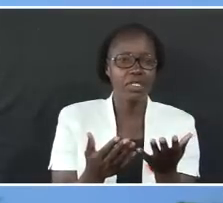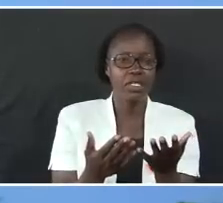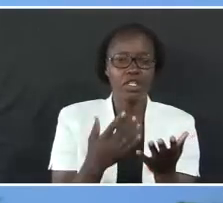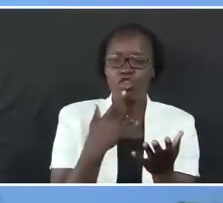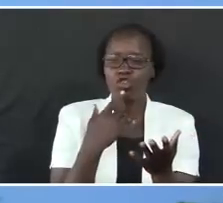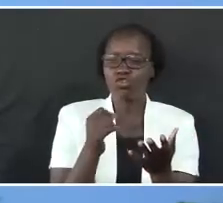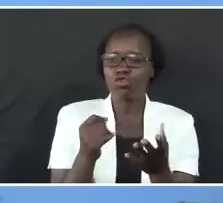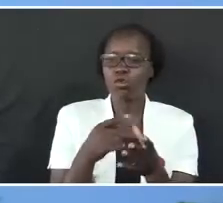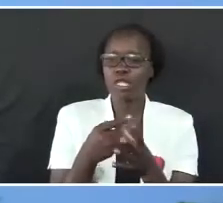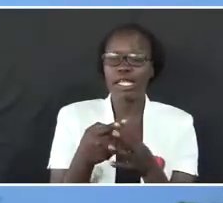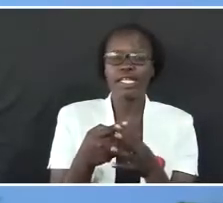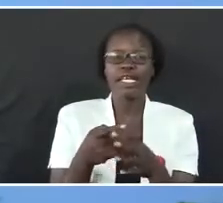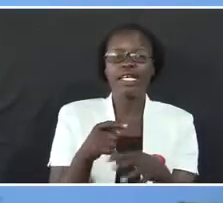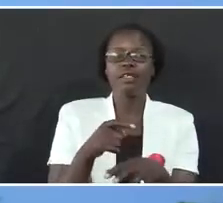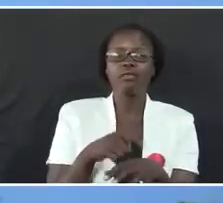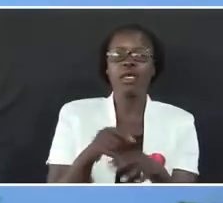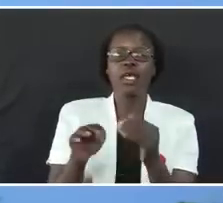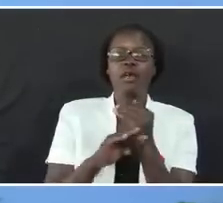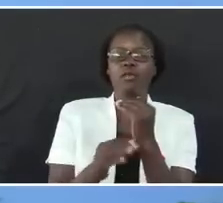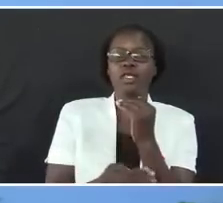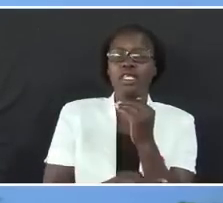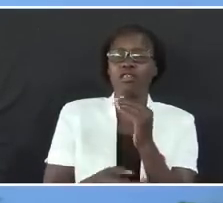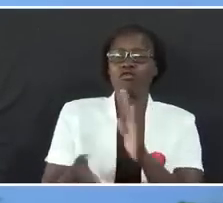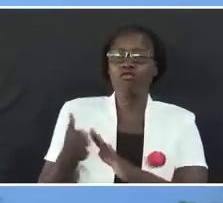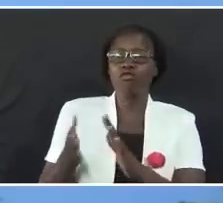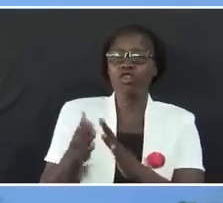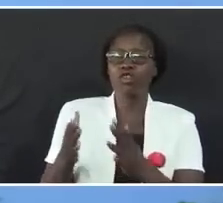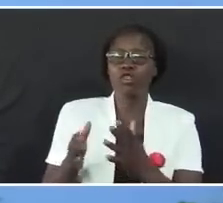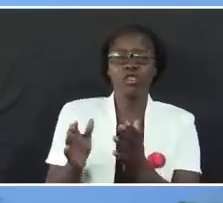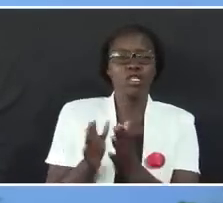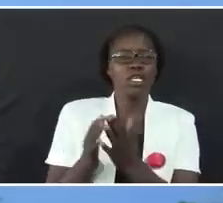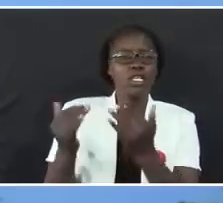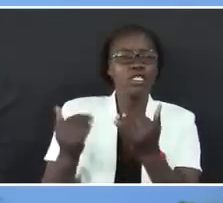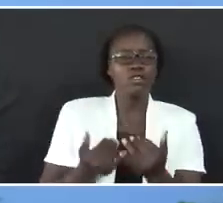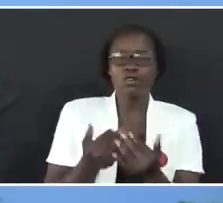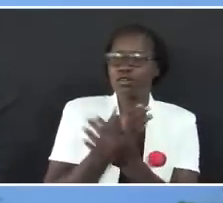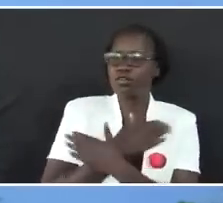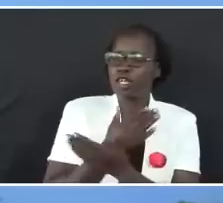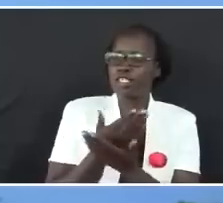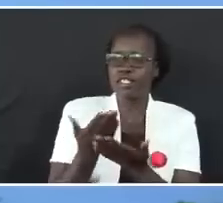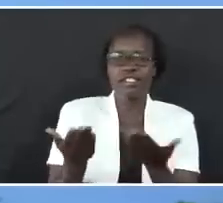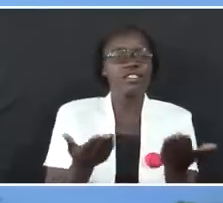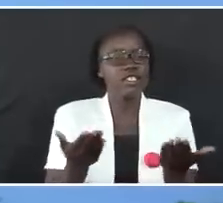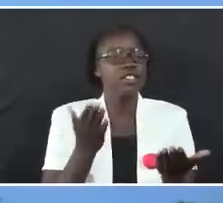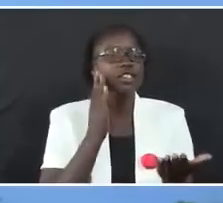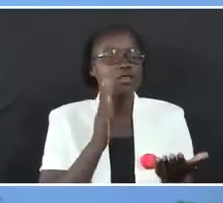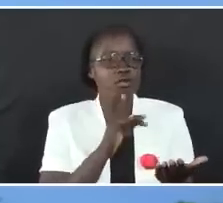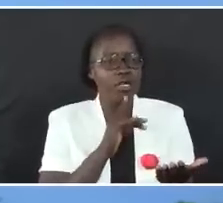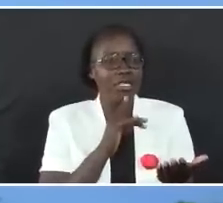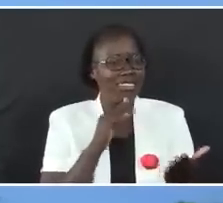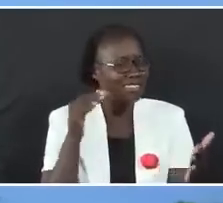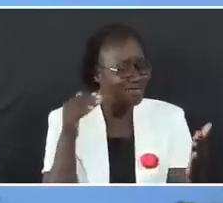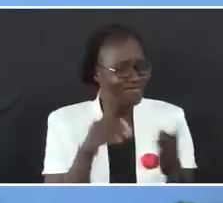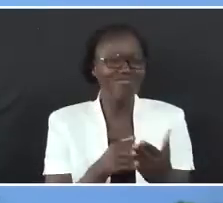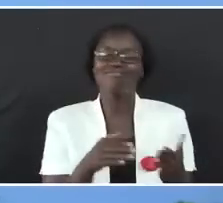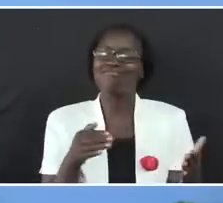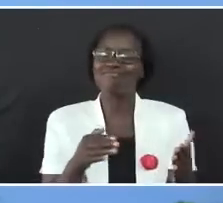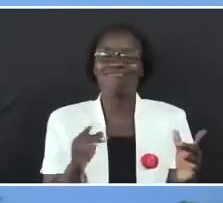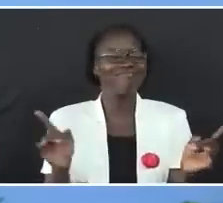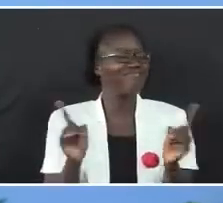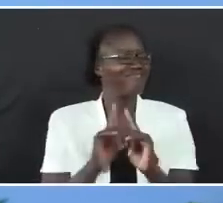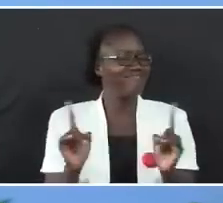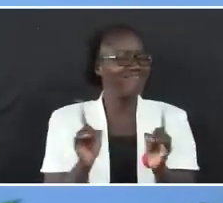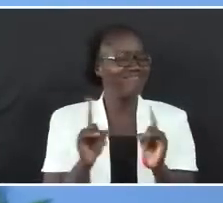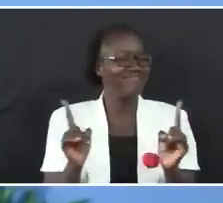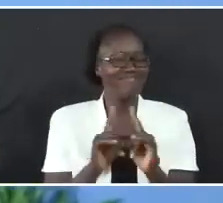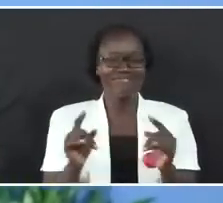So when I got pregnant, he quickly rushed to introduce me to his parents. His parents were against our